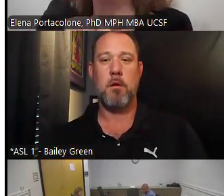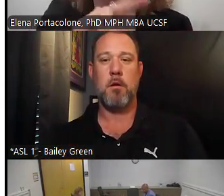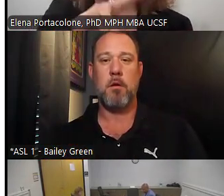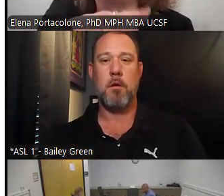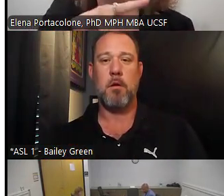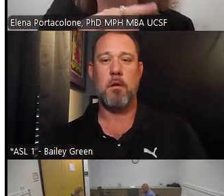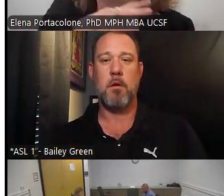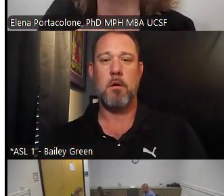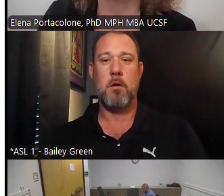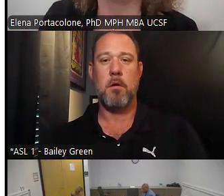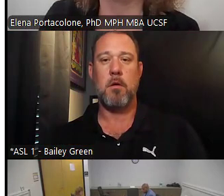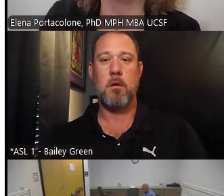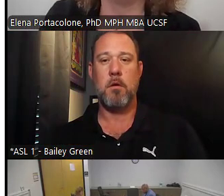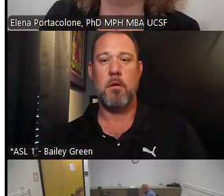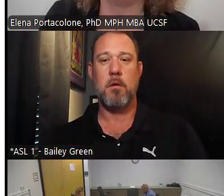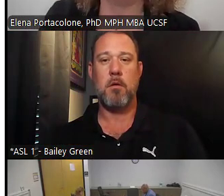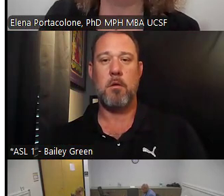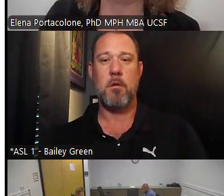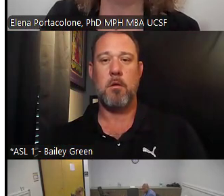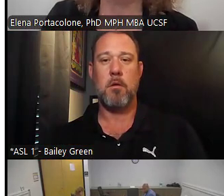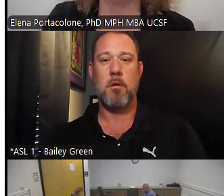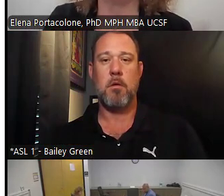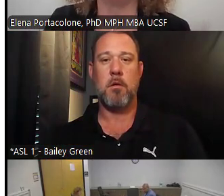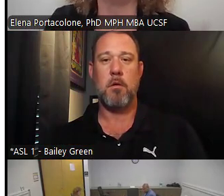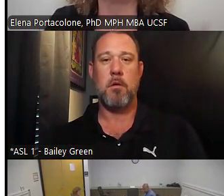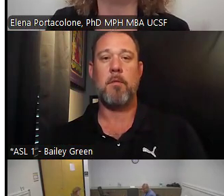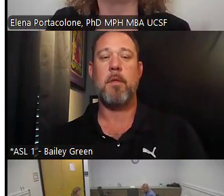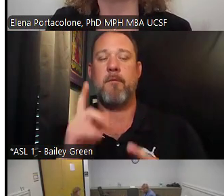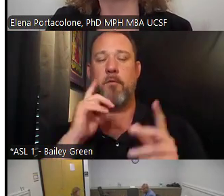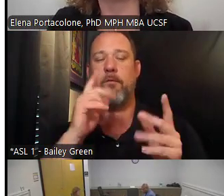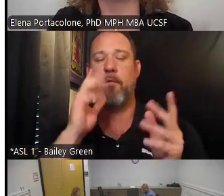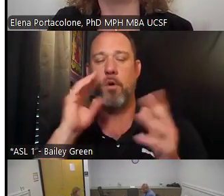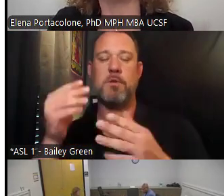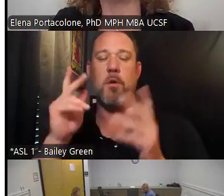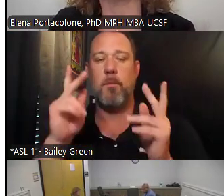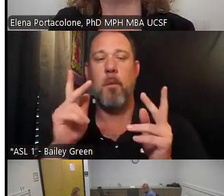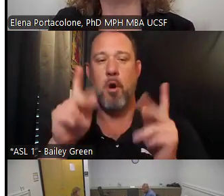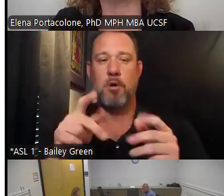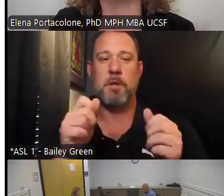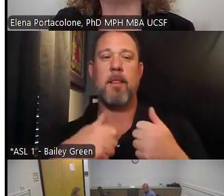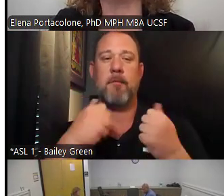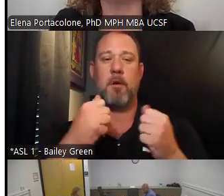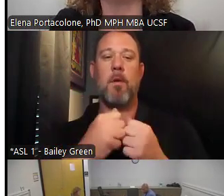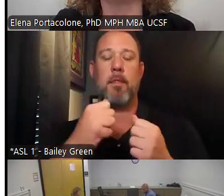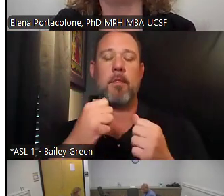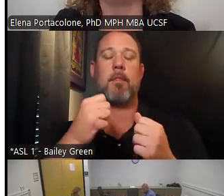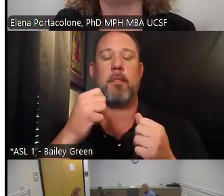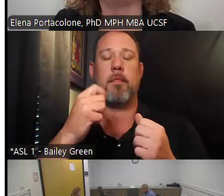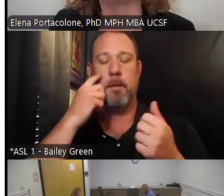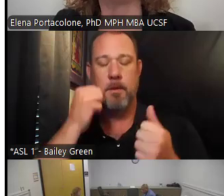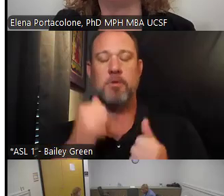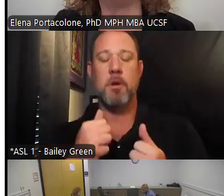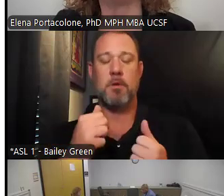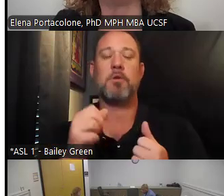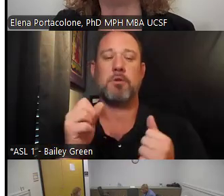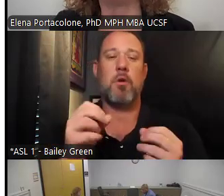on diets of caregivers and person with dementia. So I think a really great avenue.